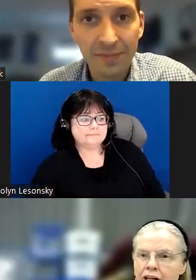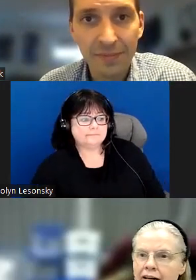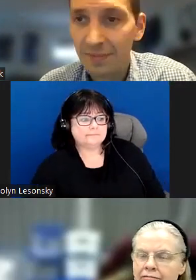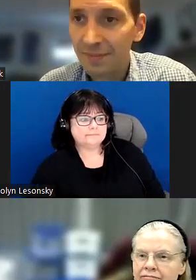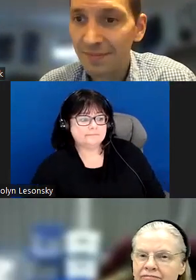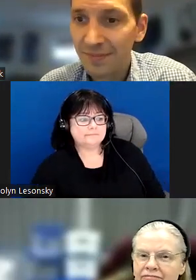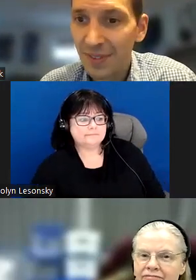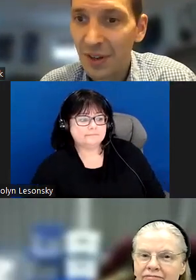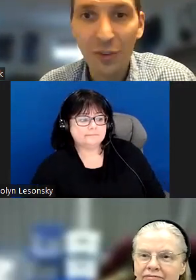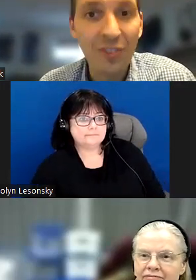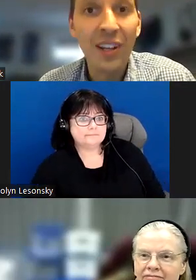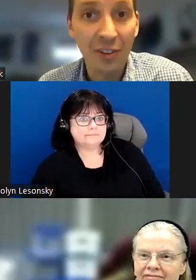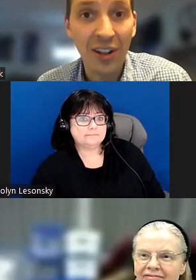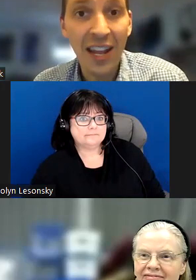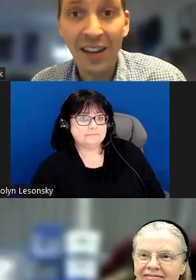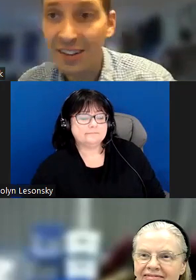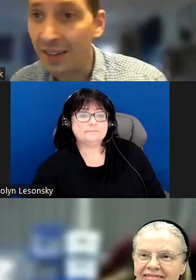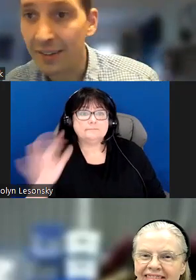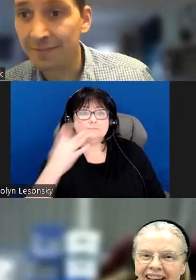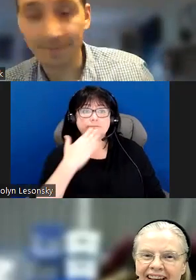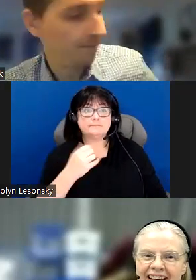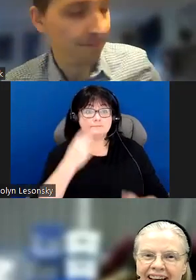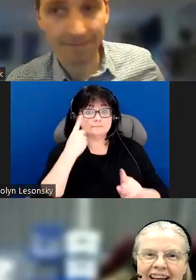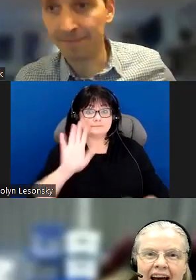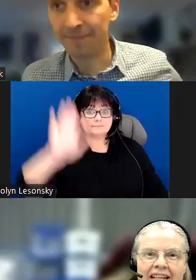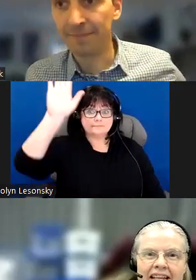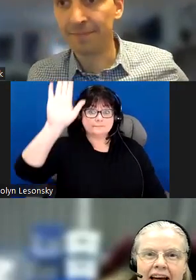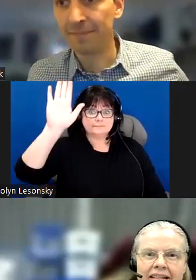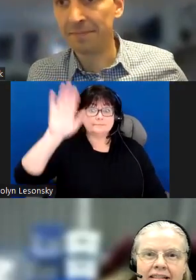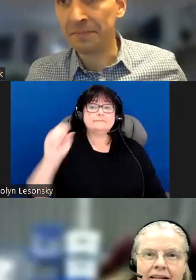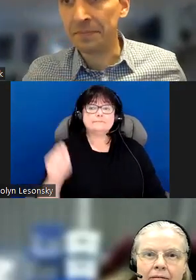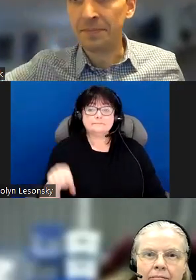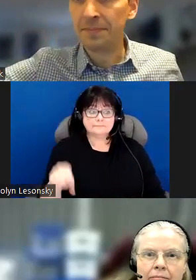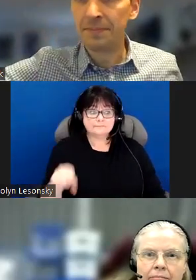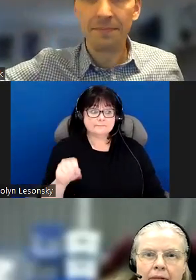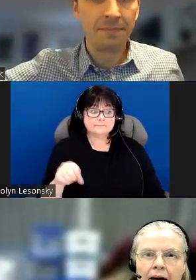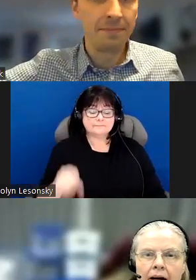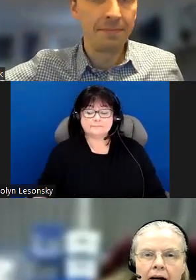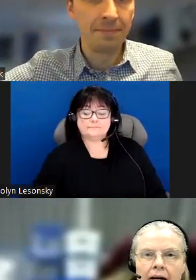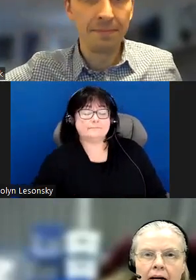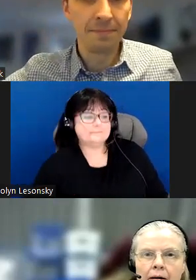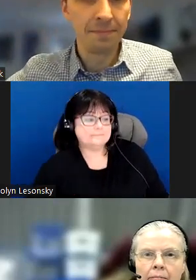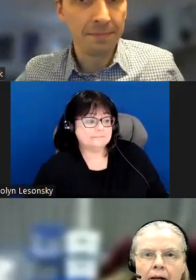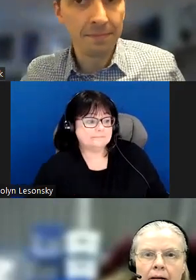Thank you, Jack. Yeah. So I see it. There's a hand, I think. Yes.